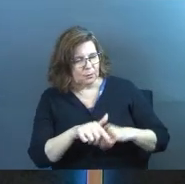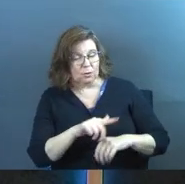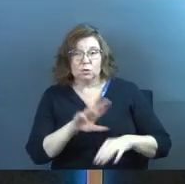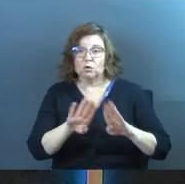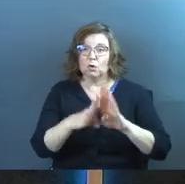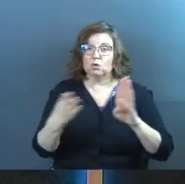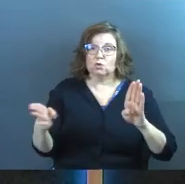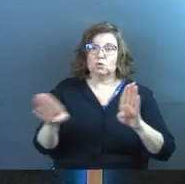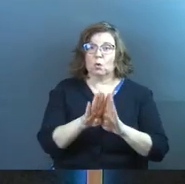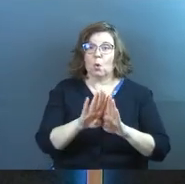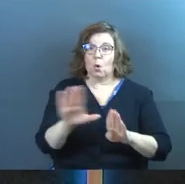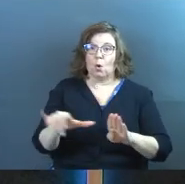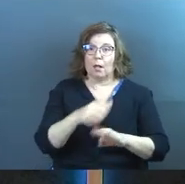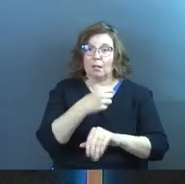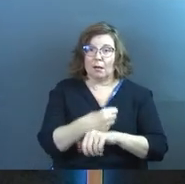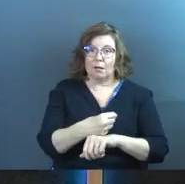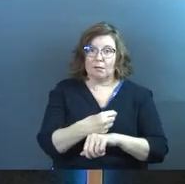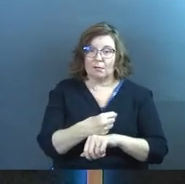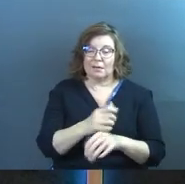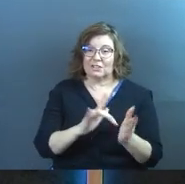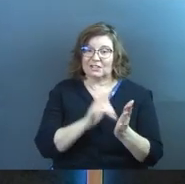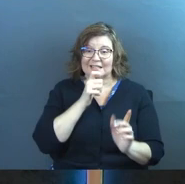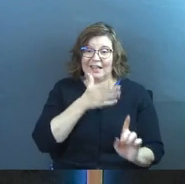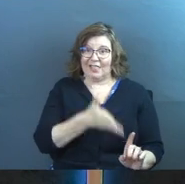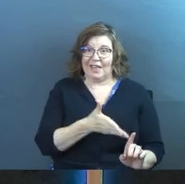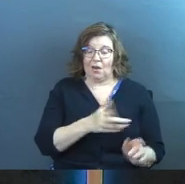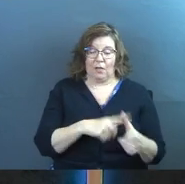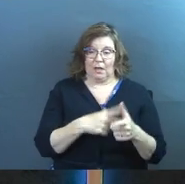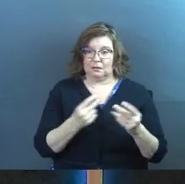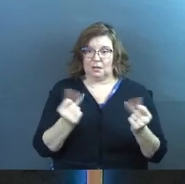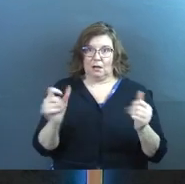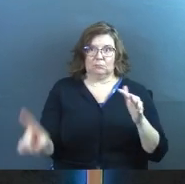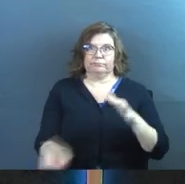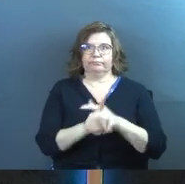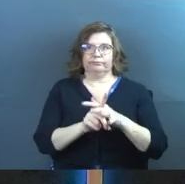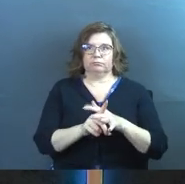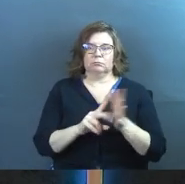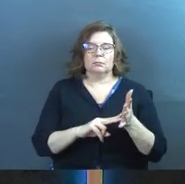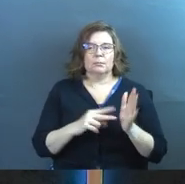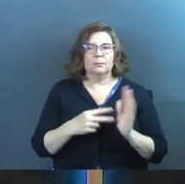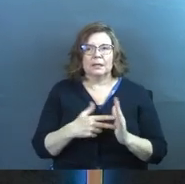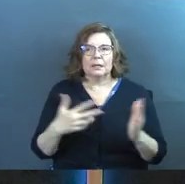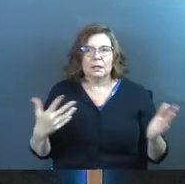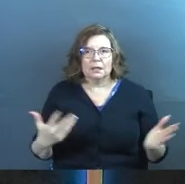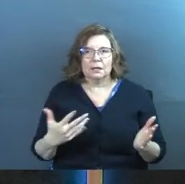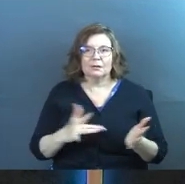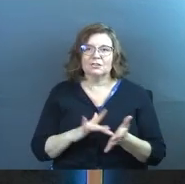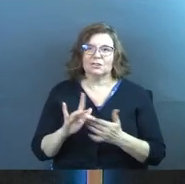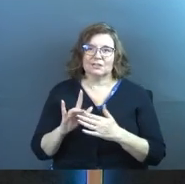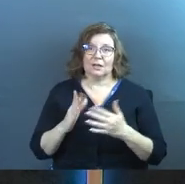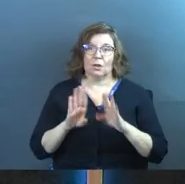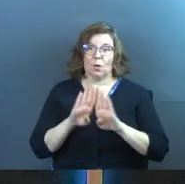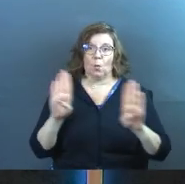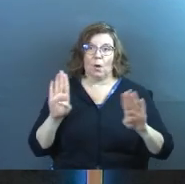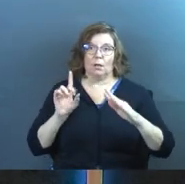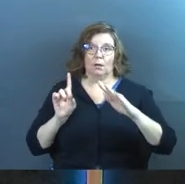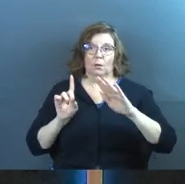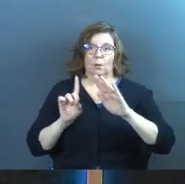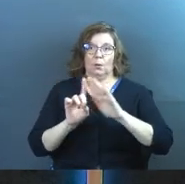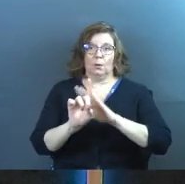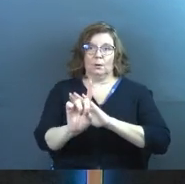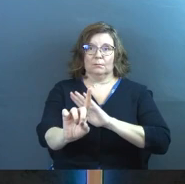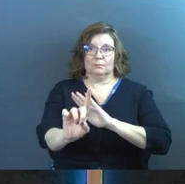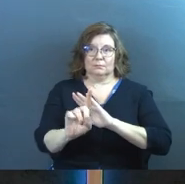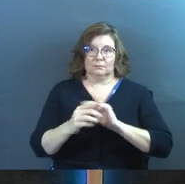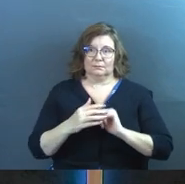locked, Jesus is not there, and then suddenly he's there. What does that mean? Jesus walked through walls.